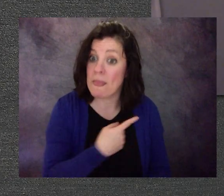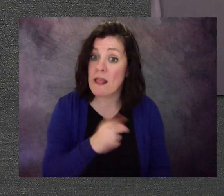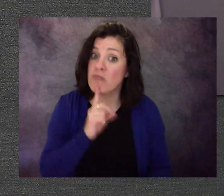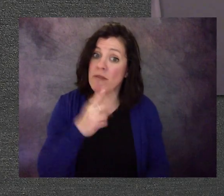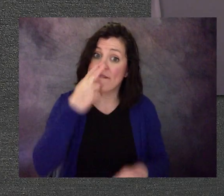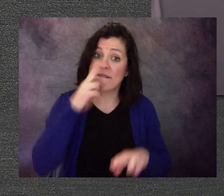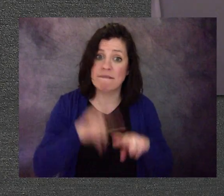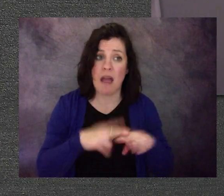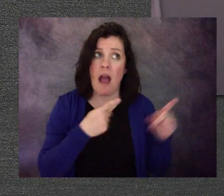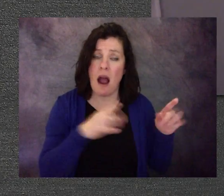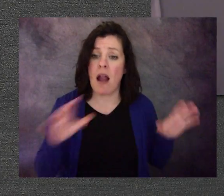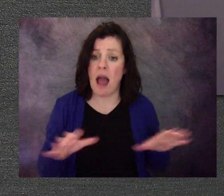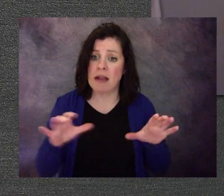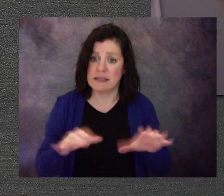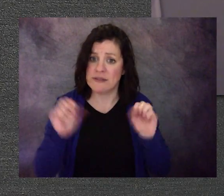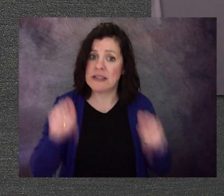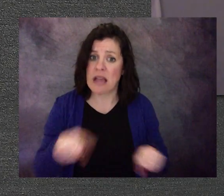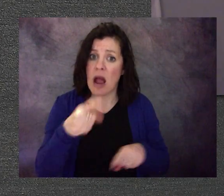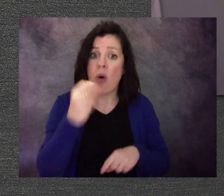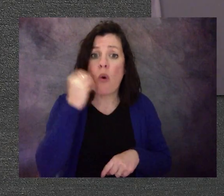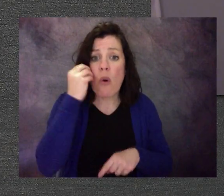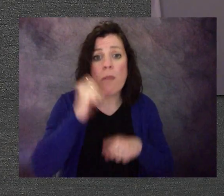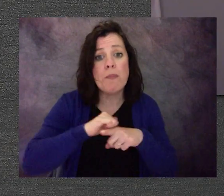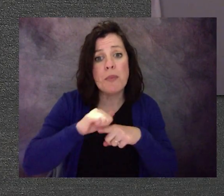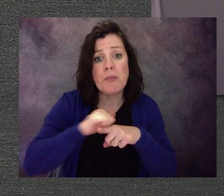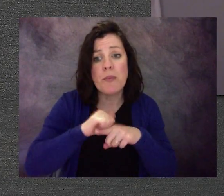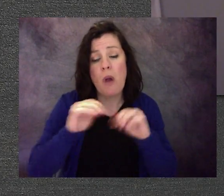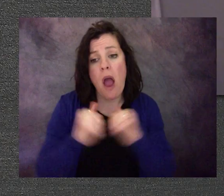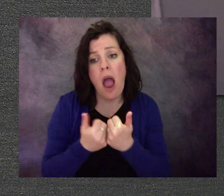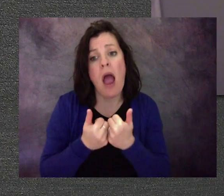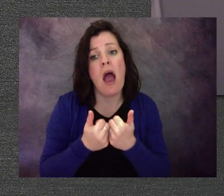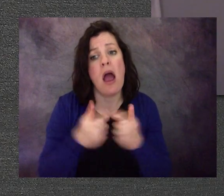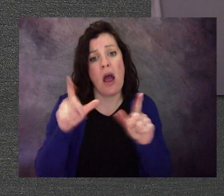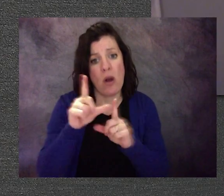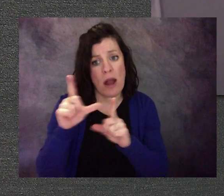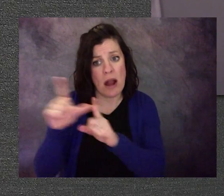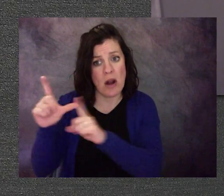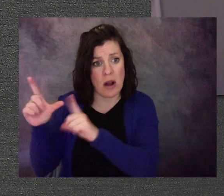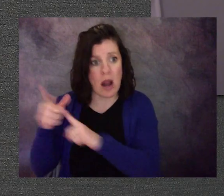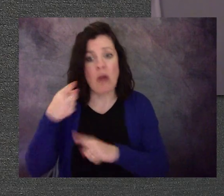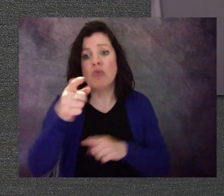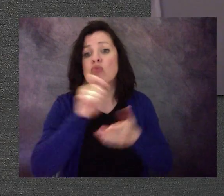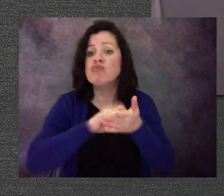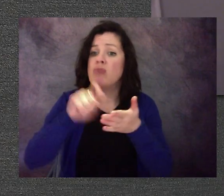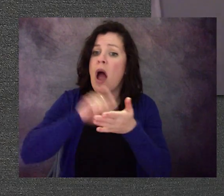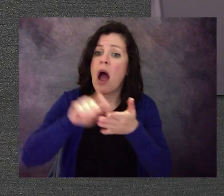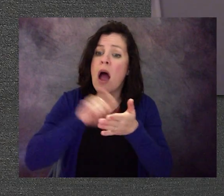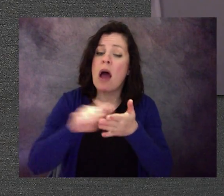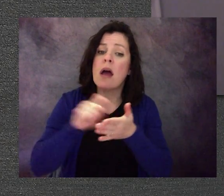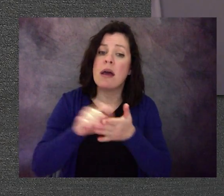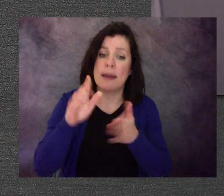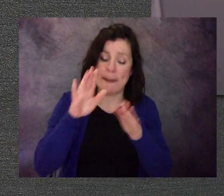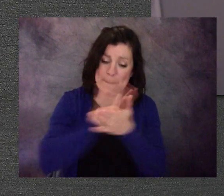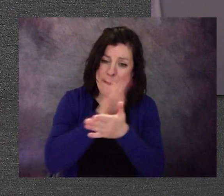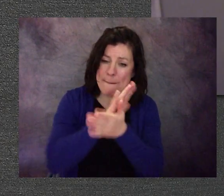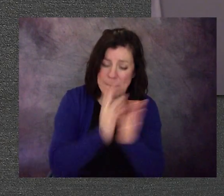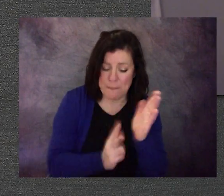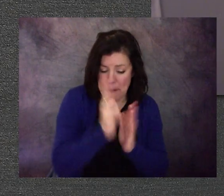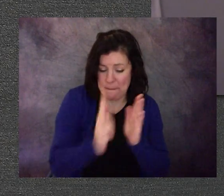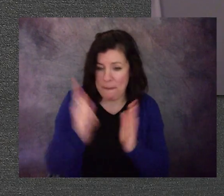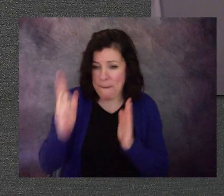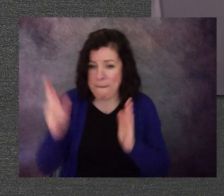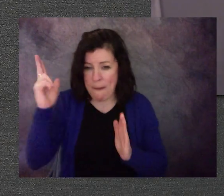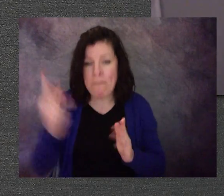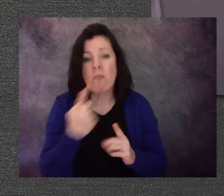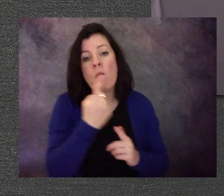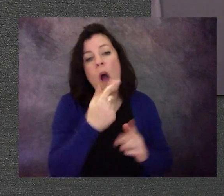that you can do at home too. All you need are some pieces of paper, and put one letter from your name on